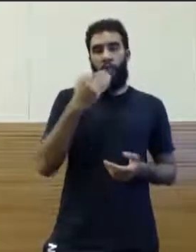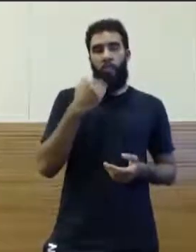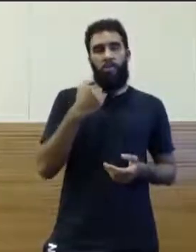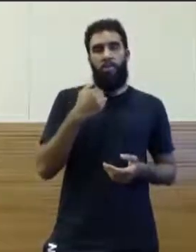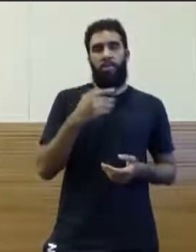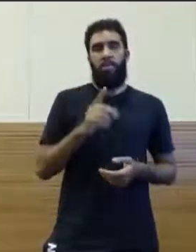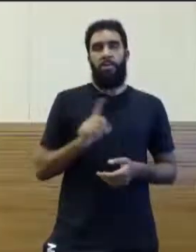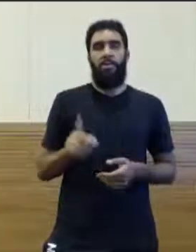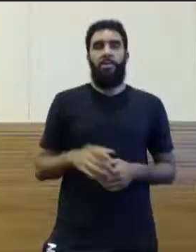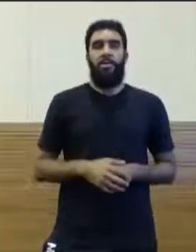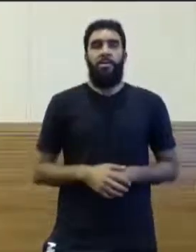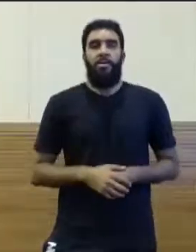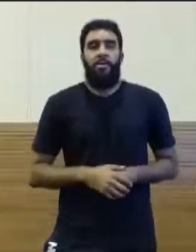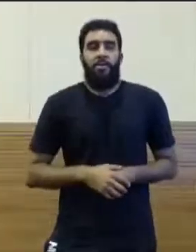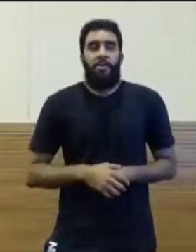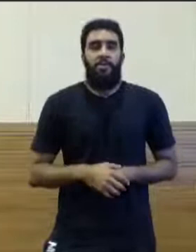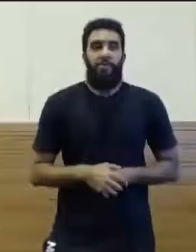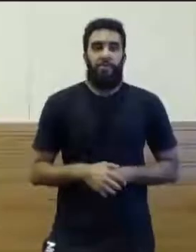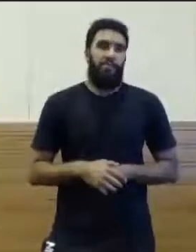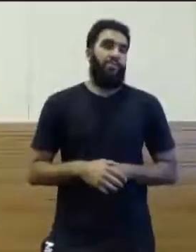not only the food.